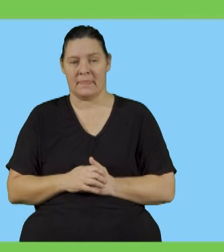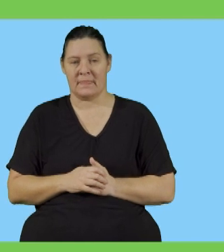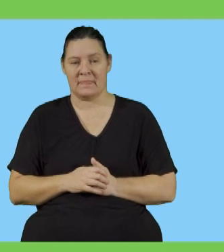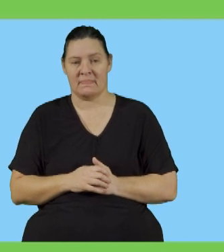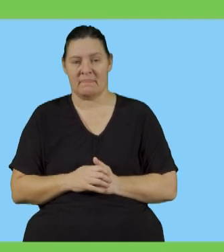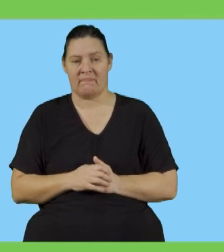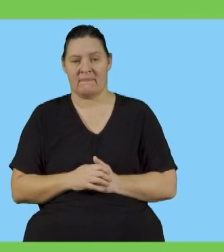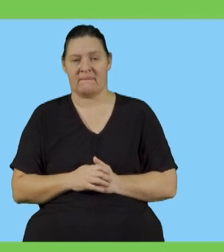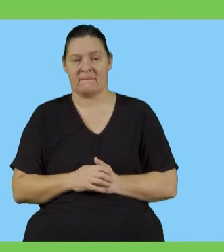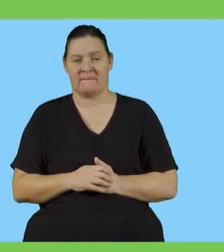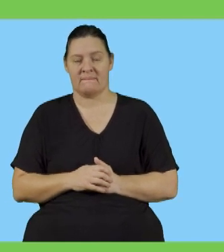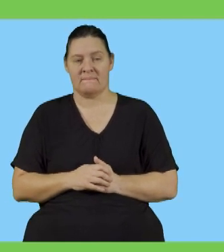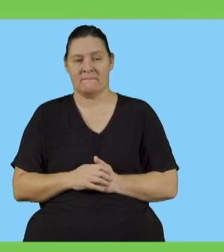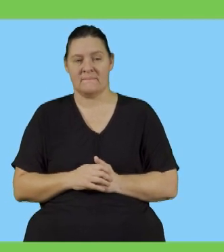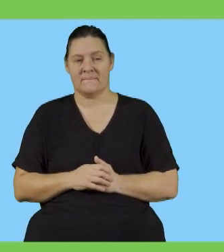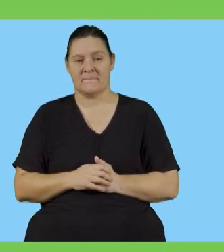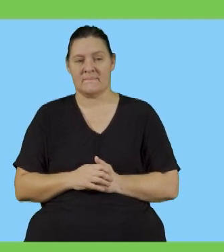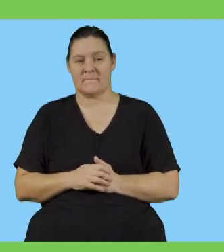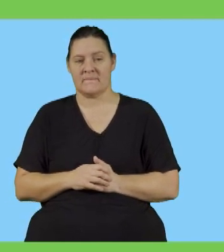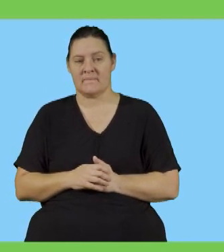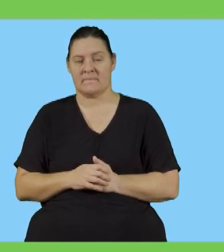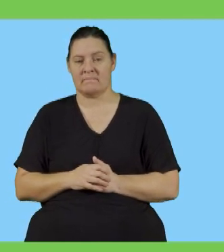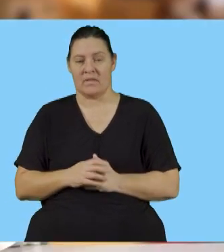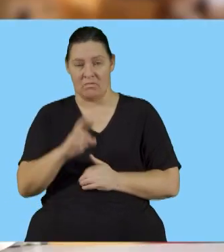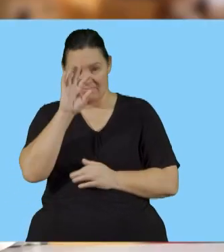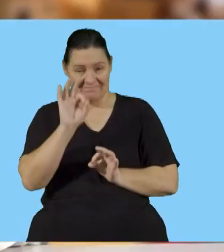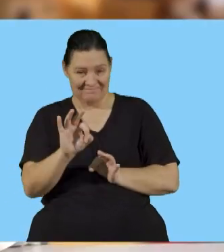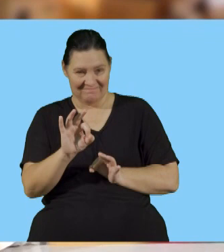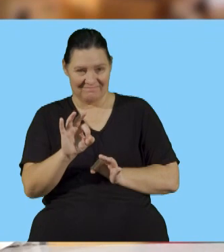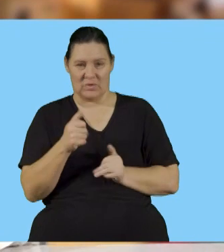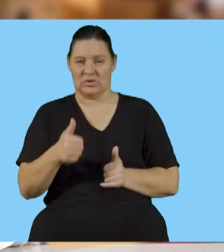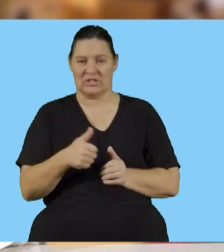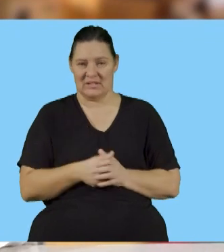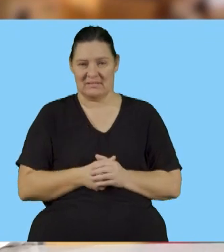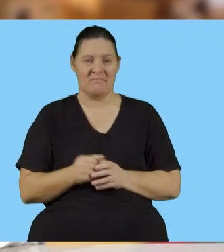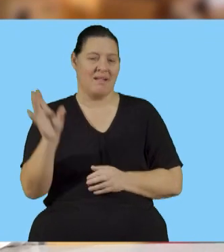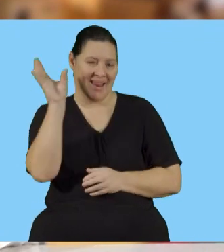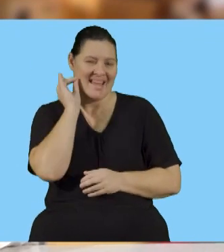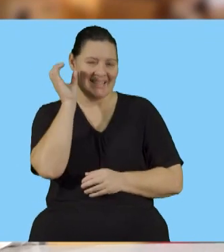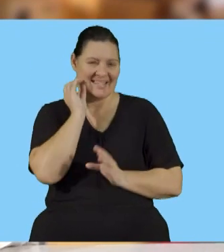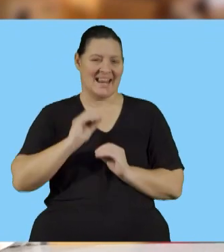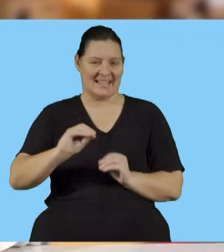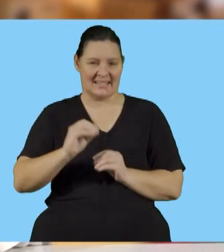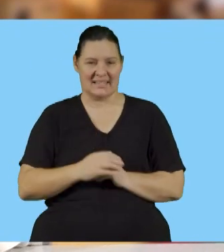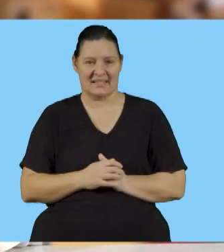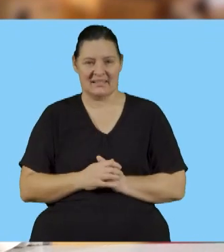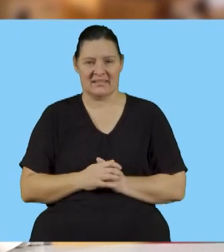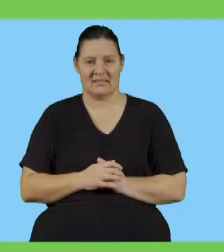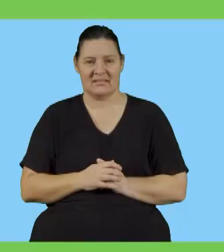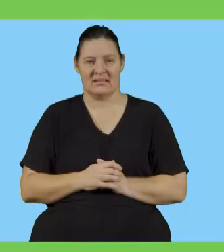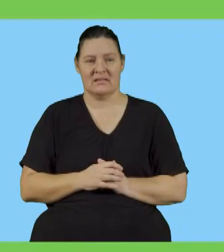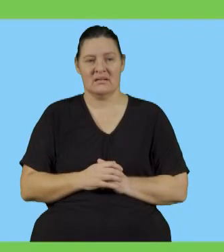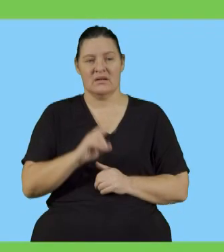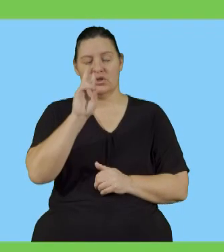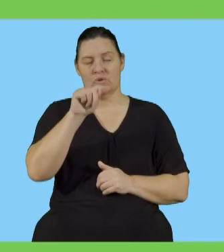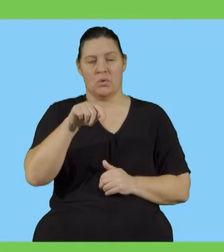2.4 is E. If you guessed that one, very good. You've been listening to the lessons. Right.